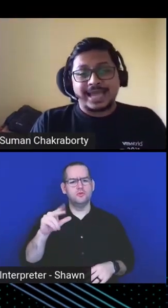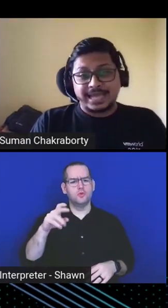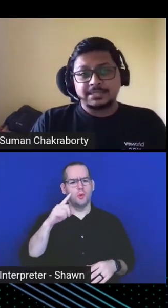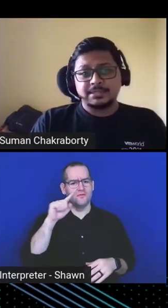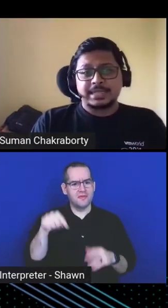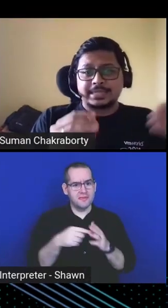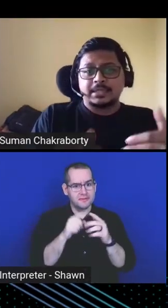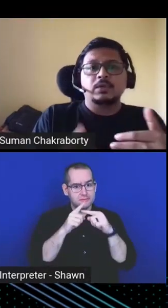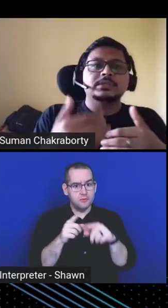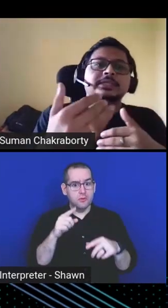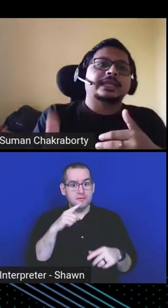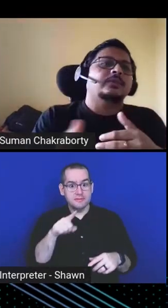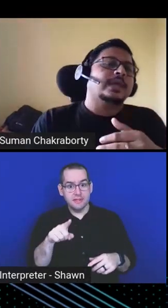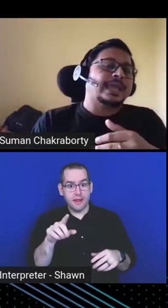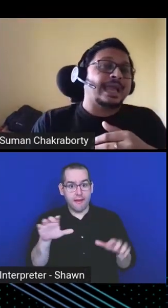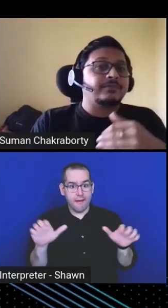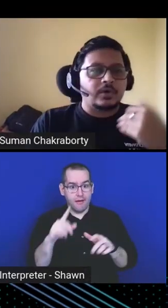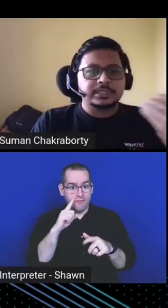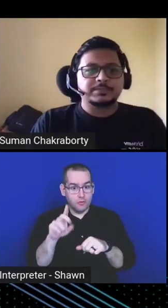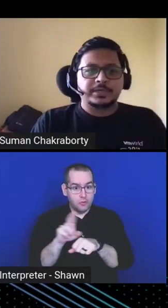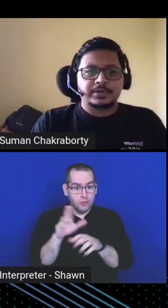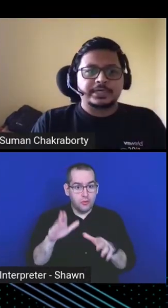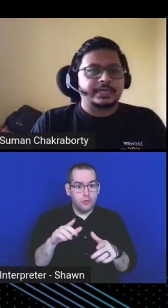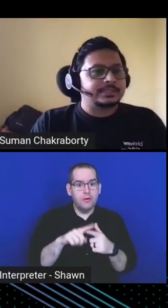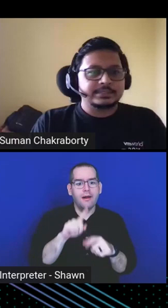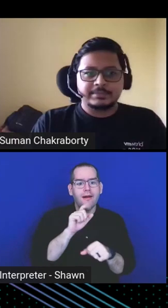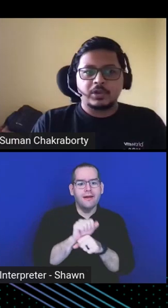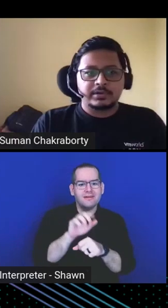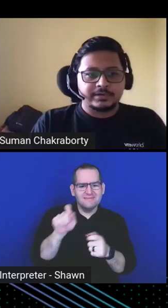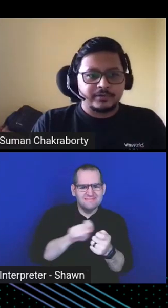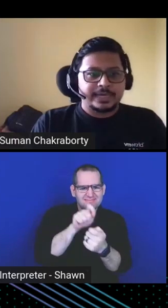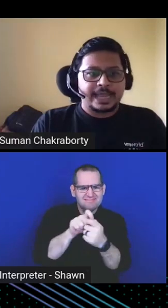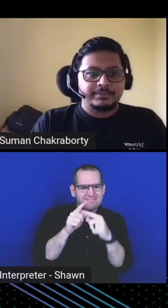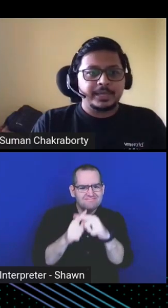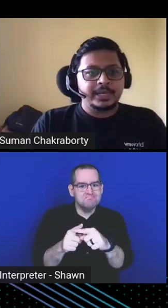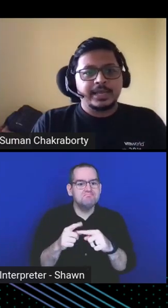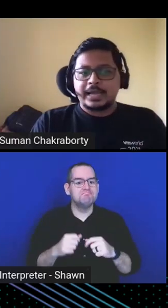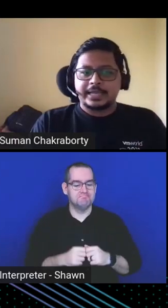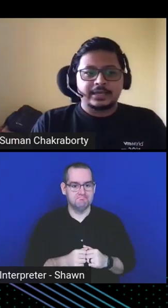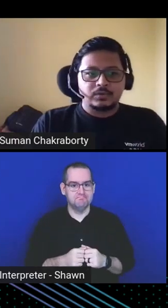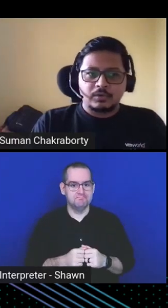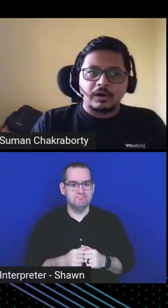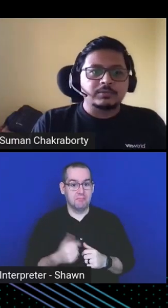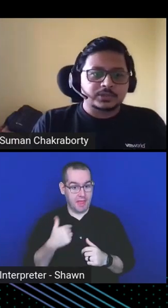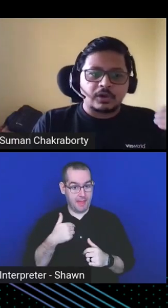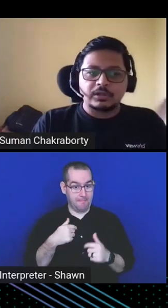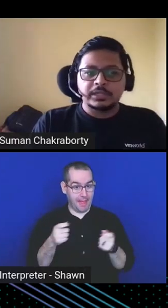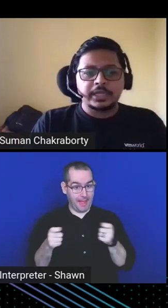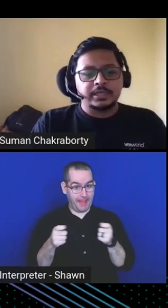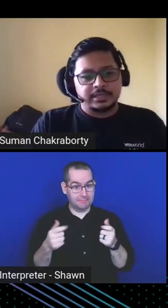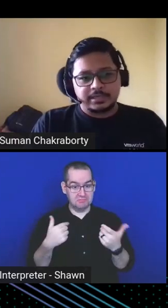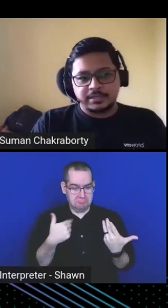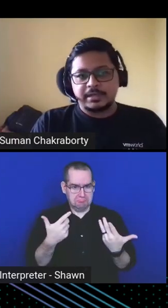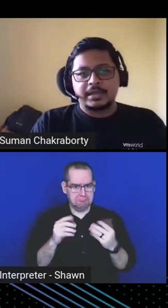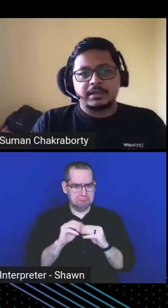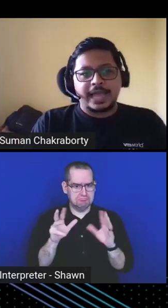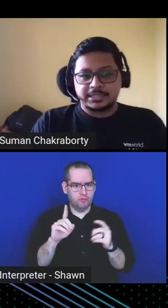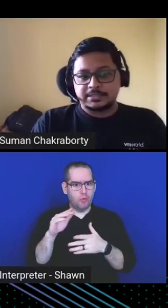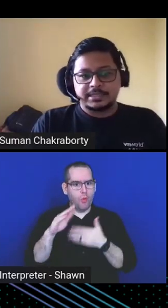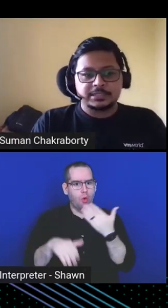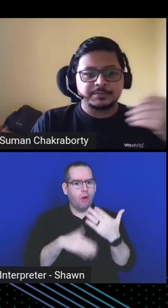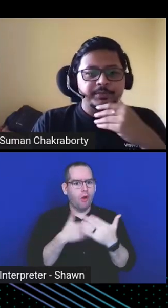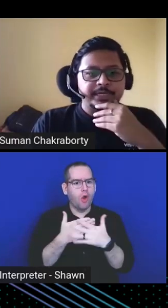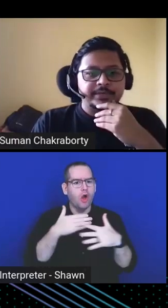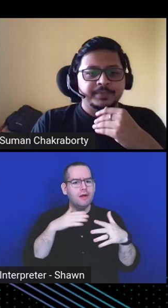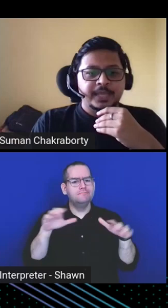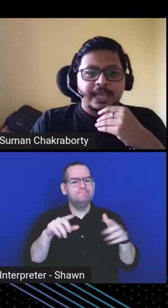authorized actions as an user that you can have on this particular target. Since I'm logged in by an admin, I can do almost all the actions